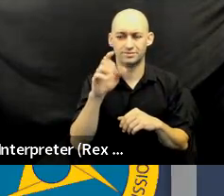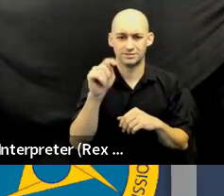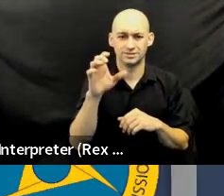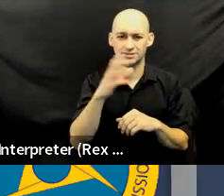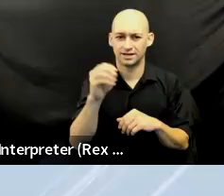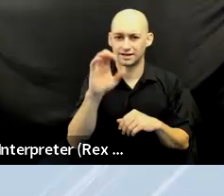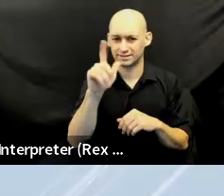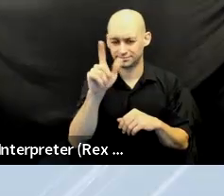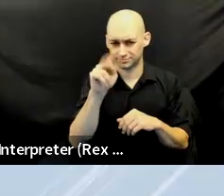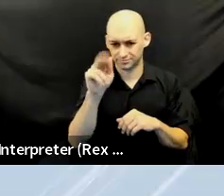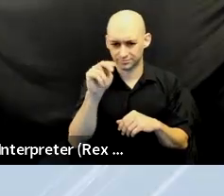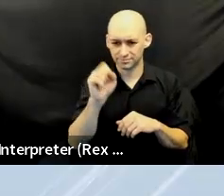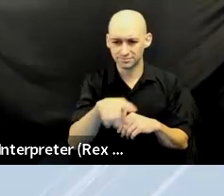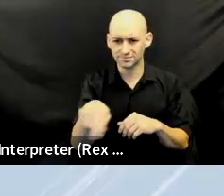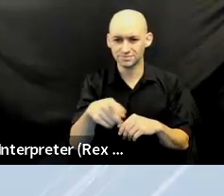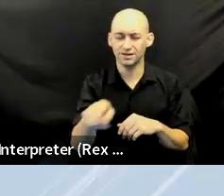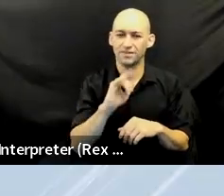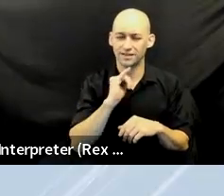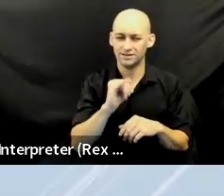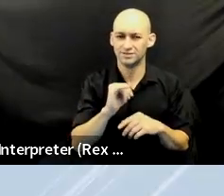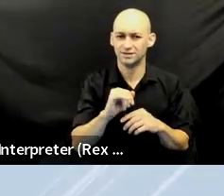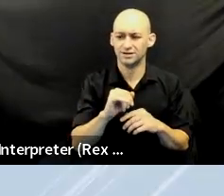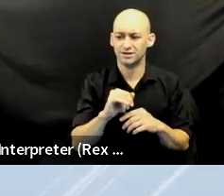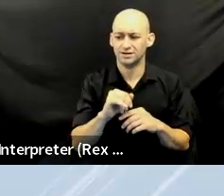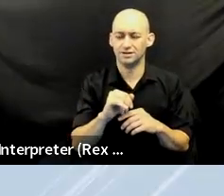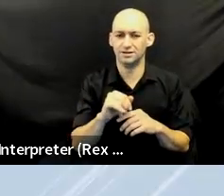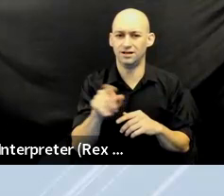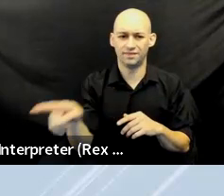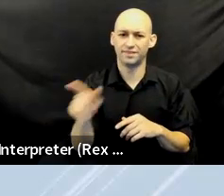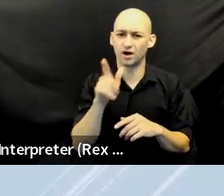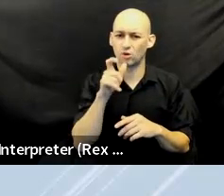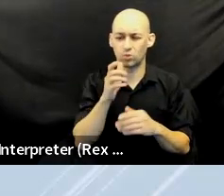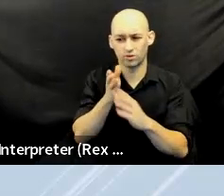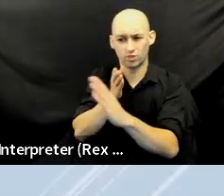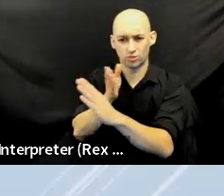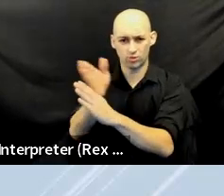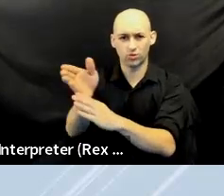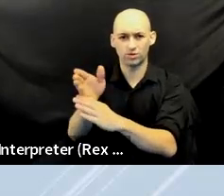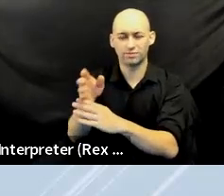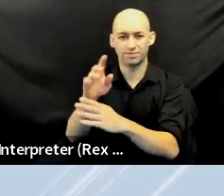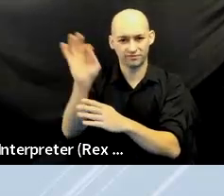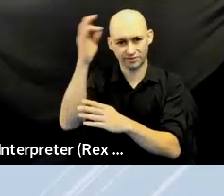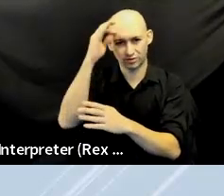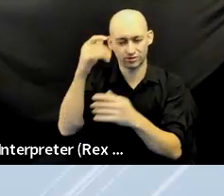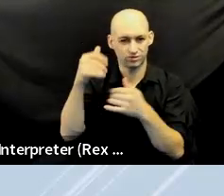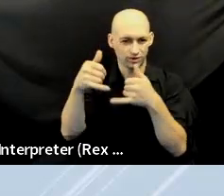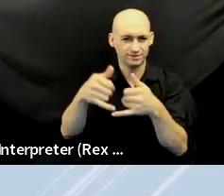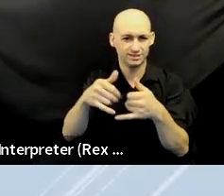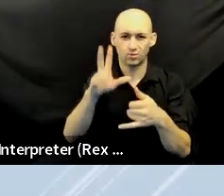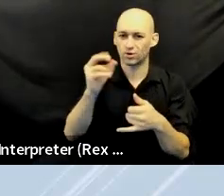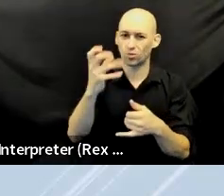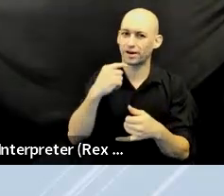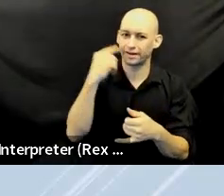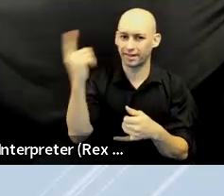grants. So we don't want to dictate too much what we're going to